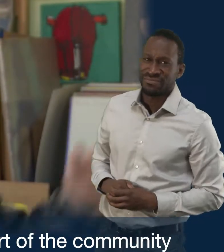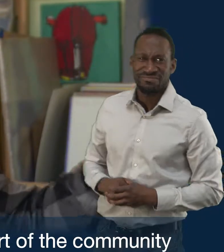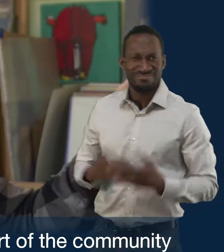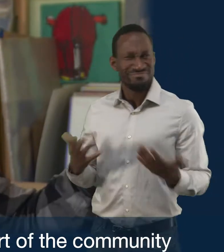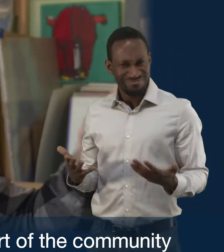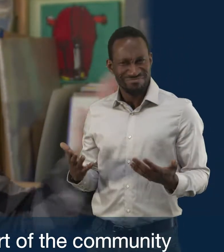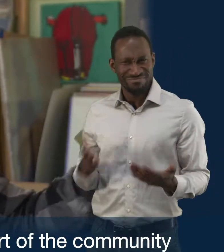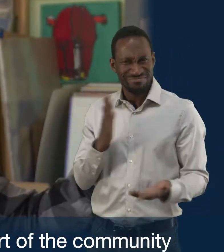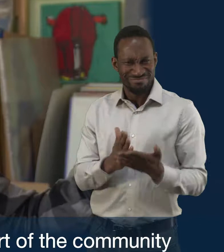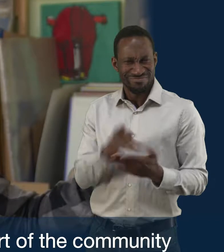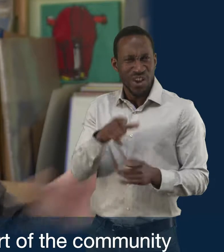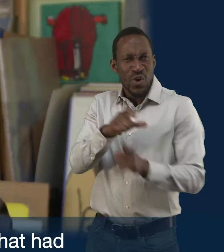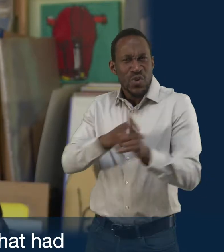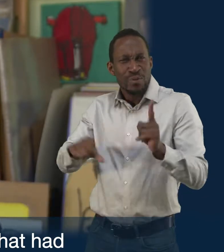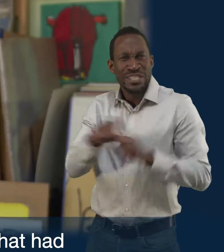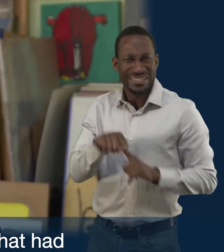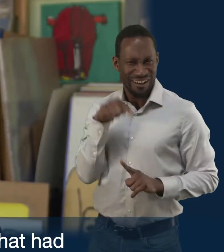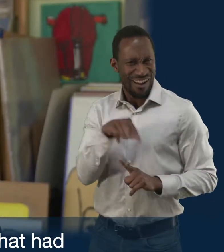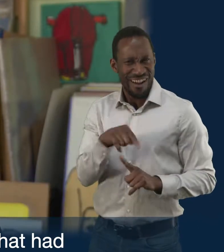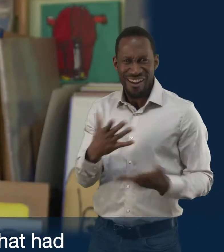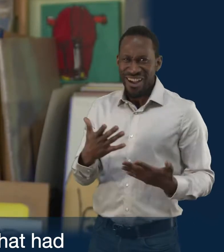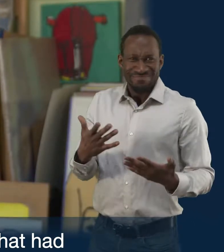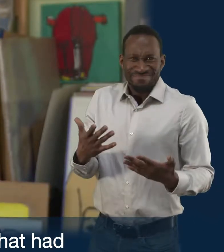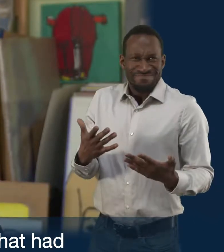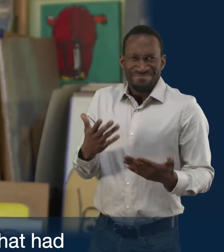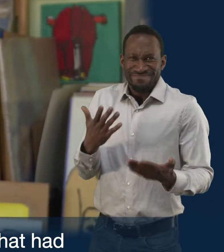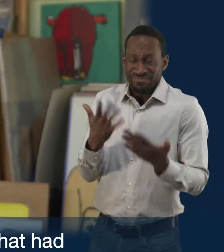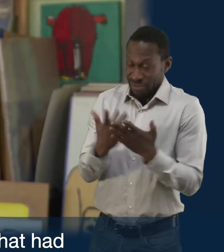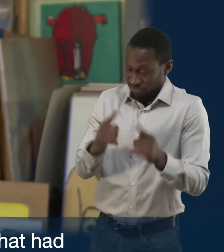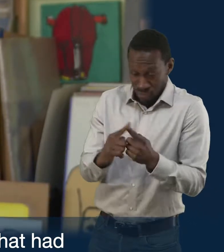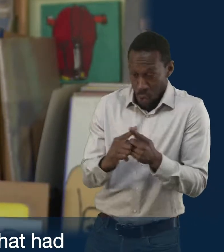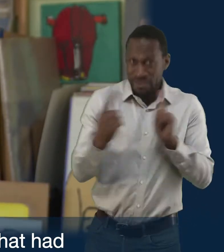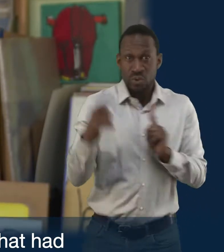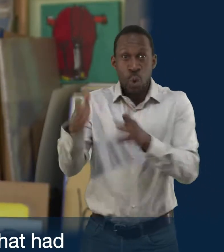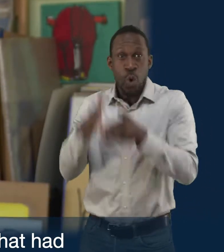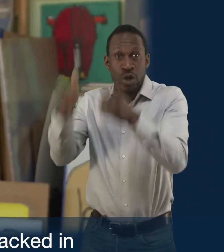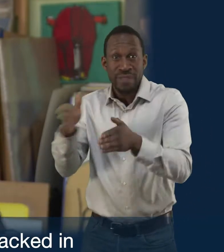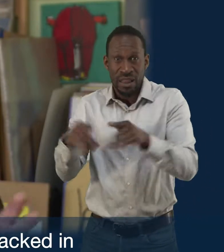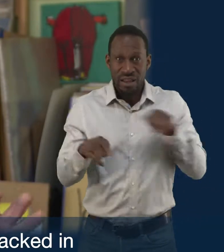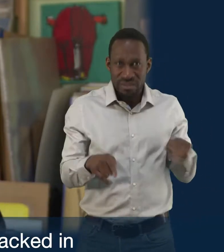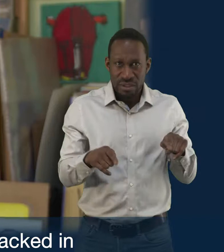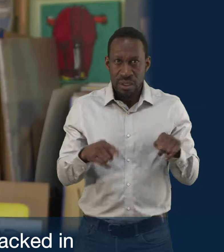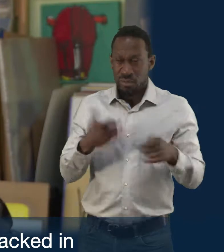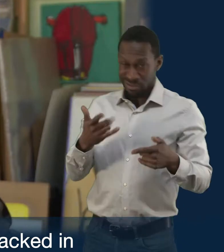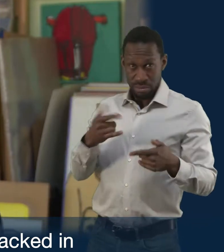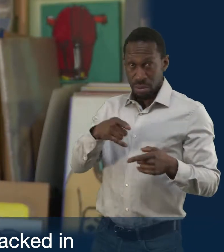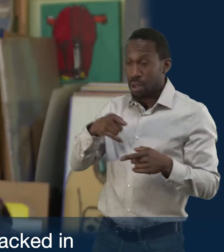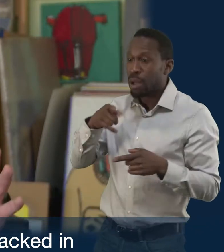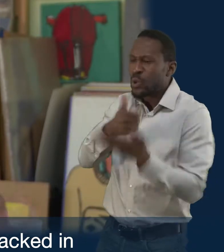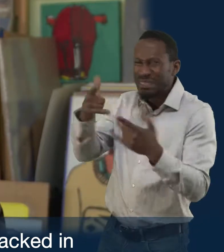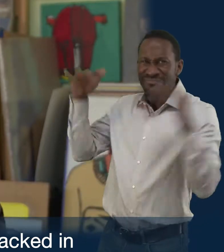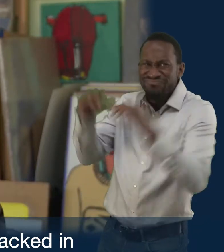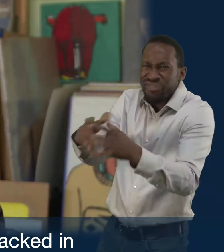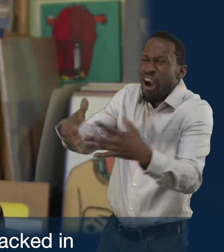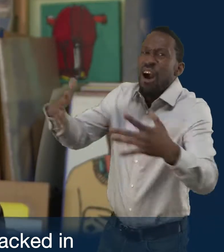to the hospital up on the hill. It was something that had low numbers of people, so people weren't packed in like they